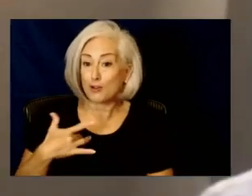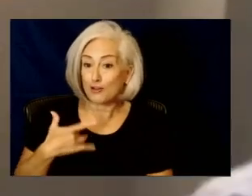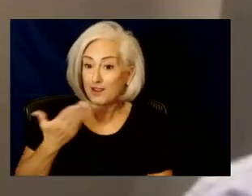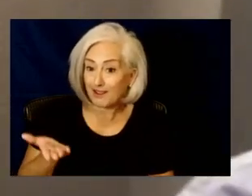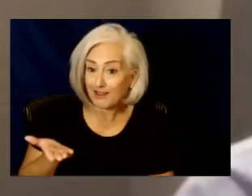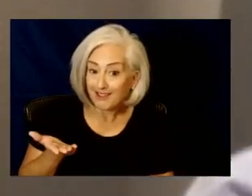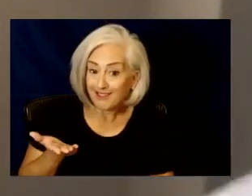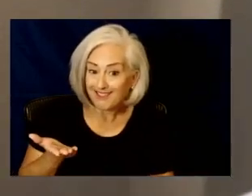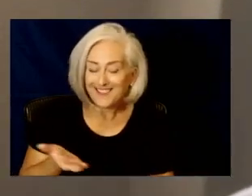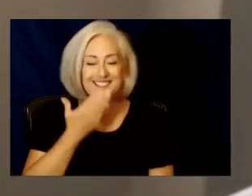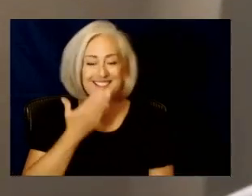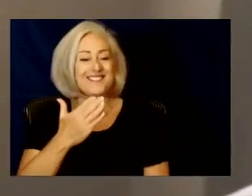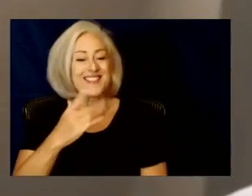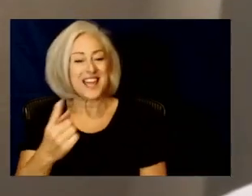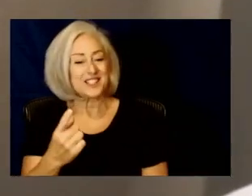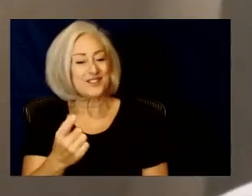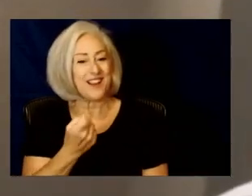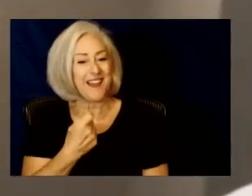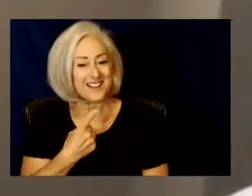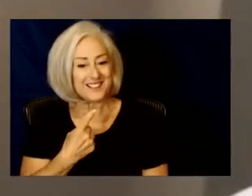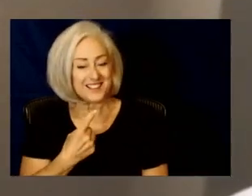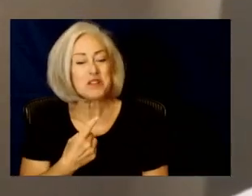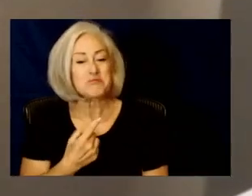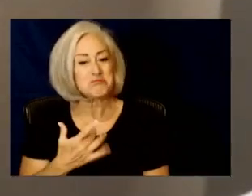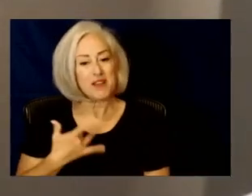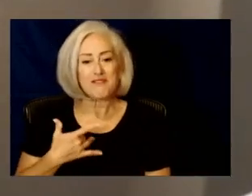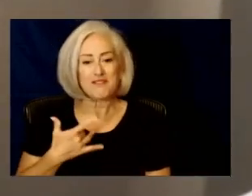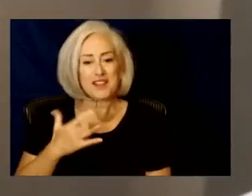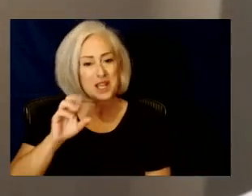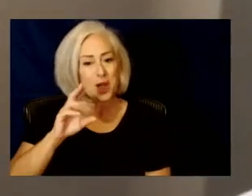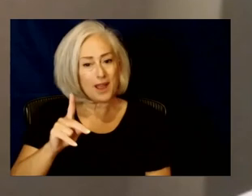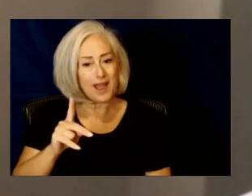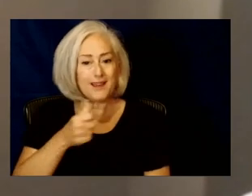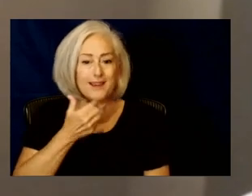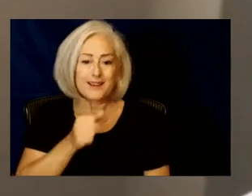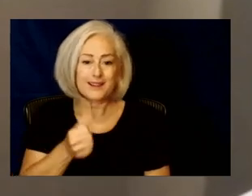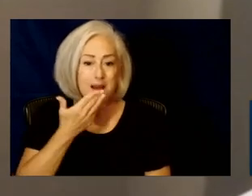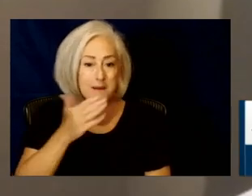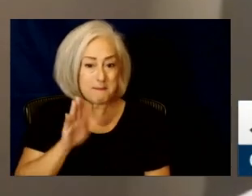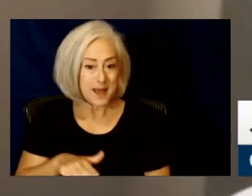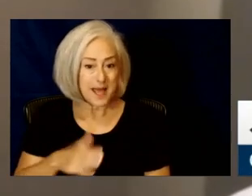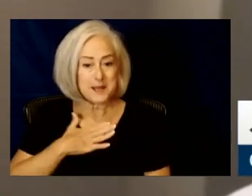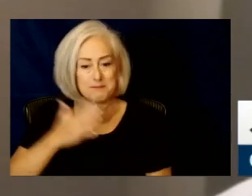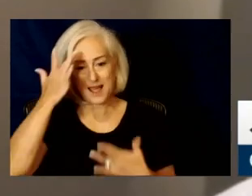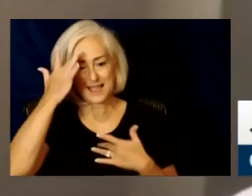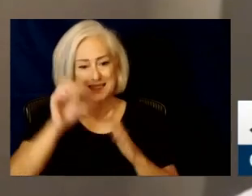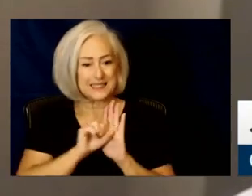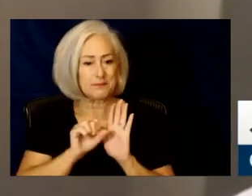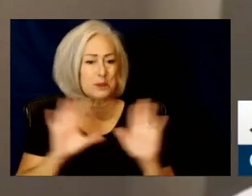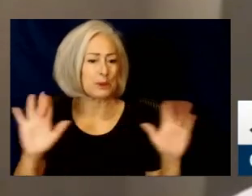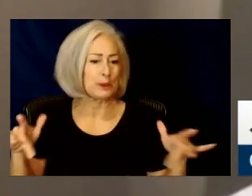Thanks for asking. I'm feeling okay, not too bad. Fortunately, my symptoms are pretty mild.